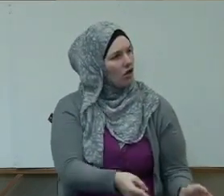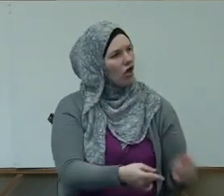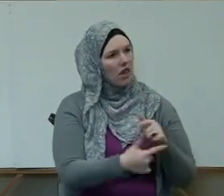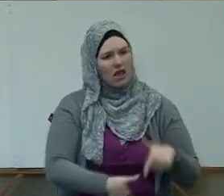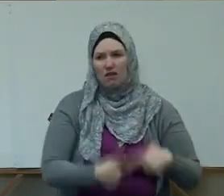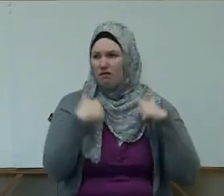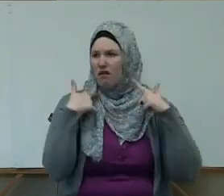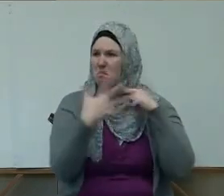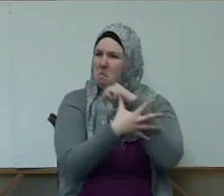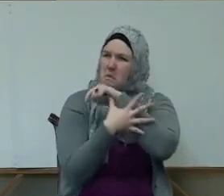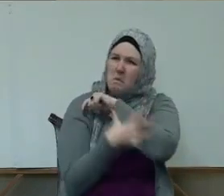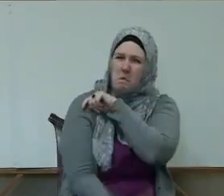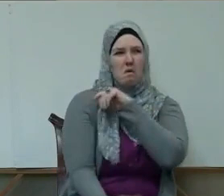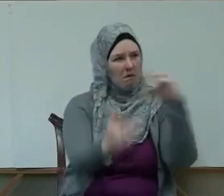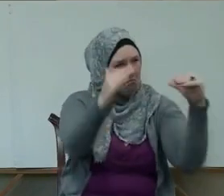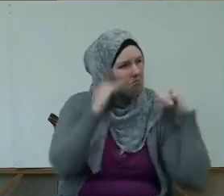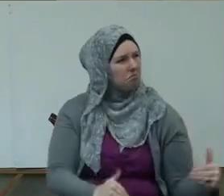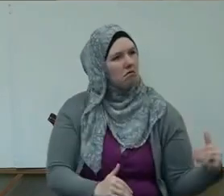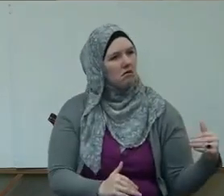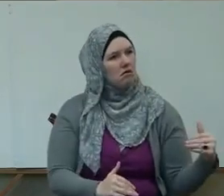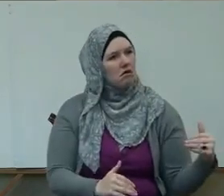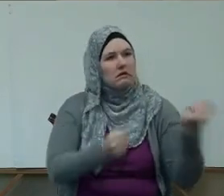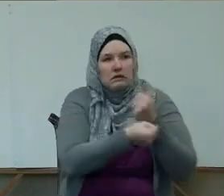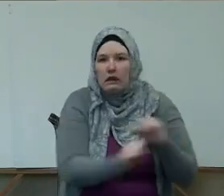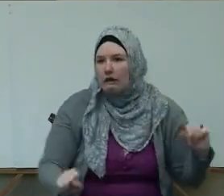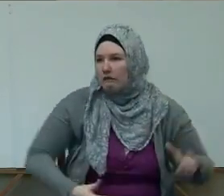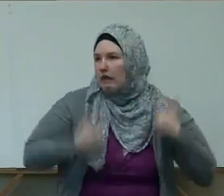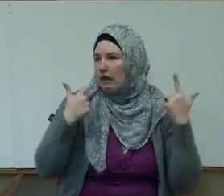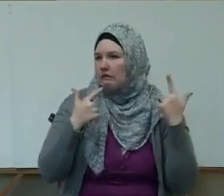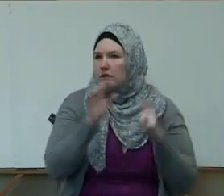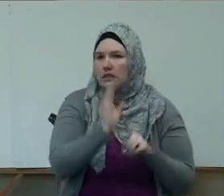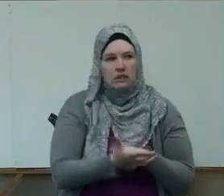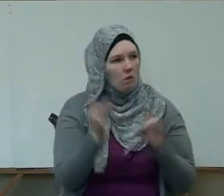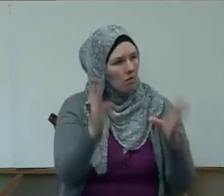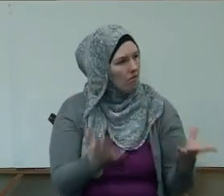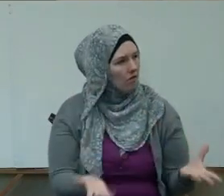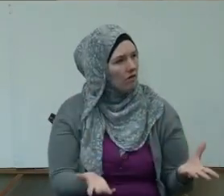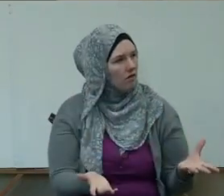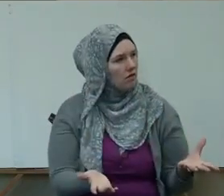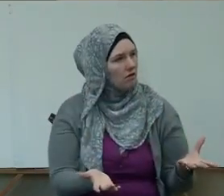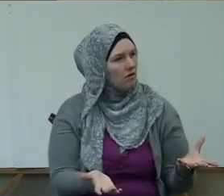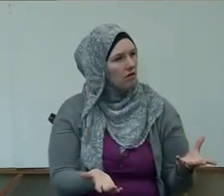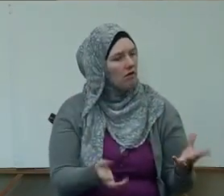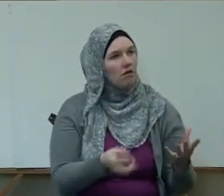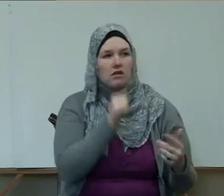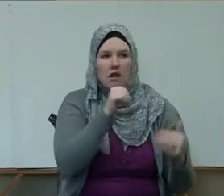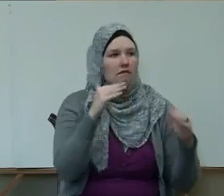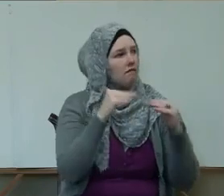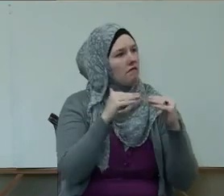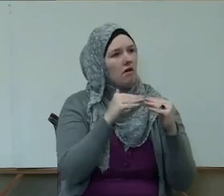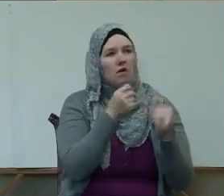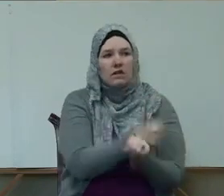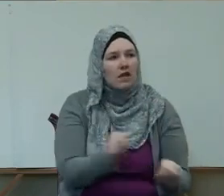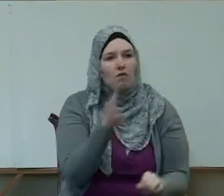under poverty conditions, way under safe life conditions, way beyond what is called safe water